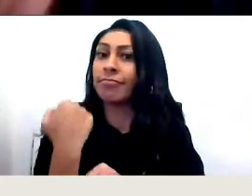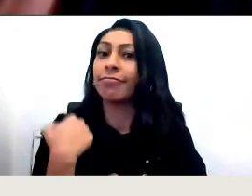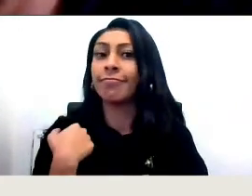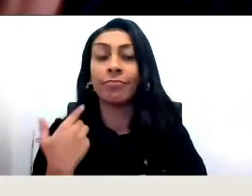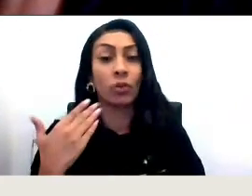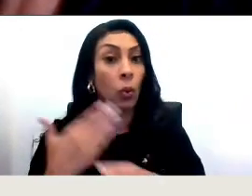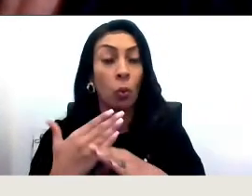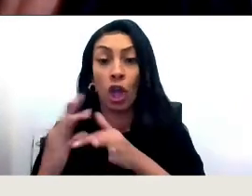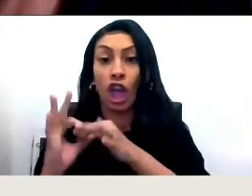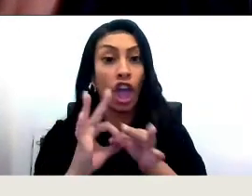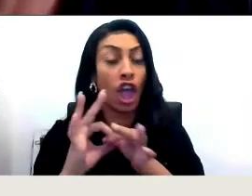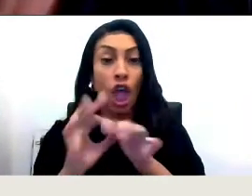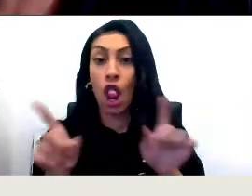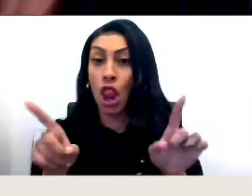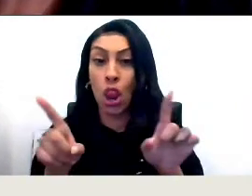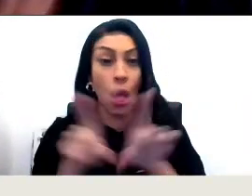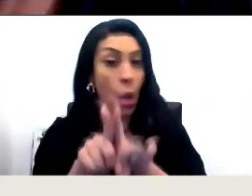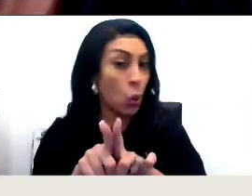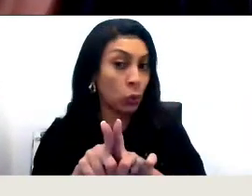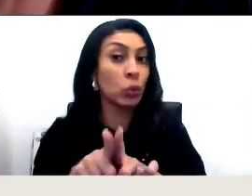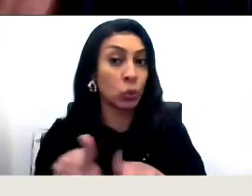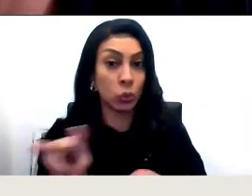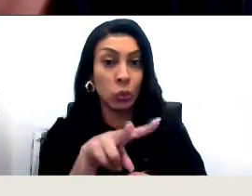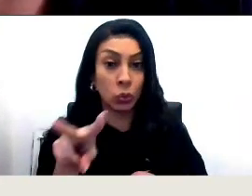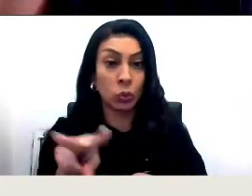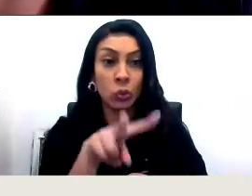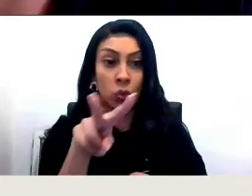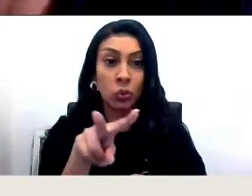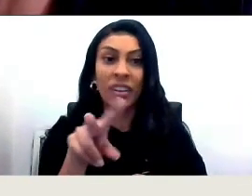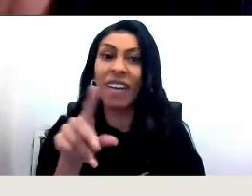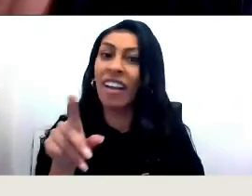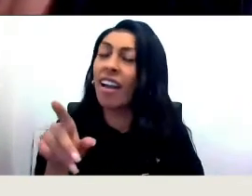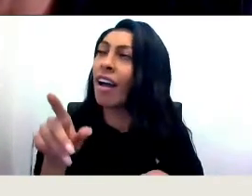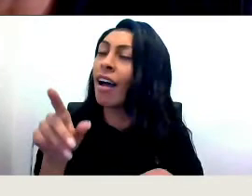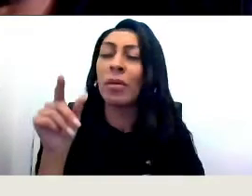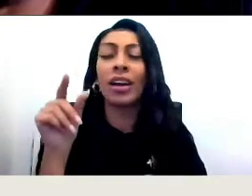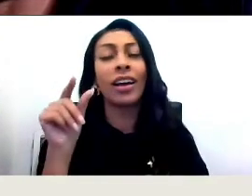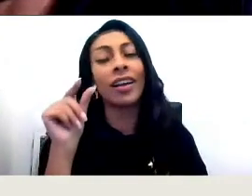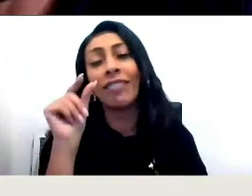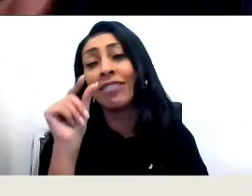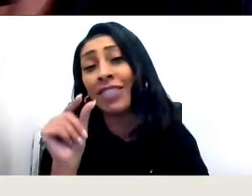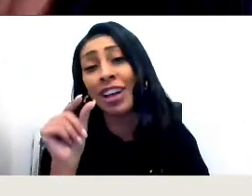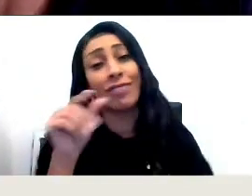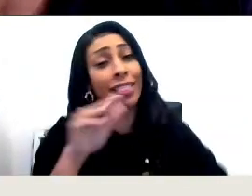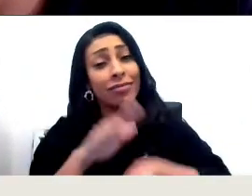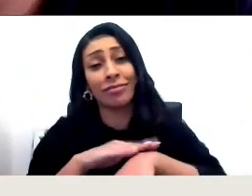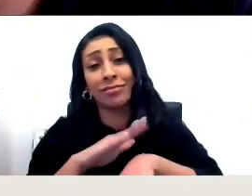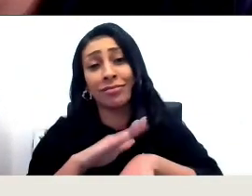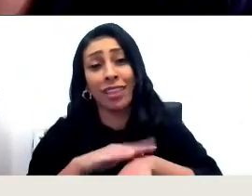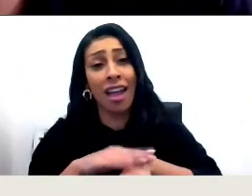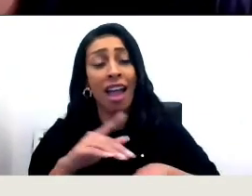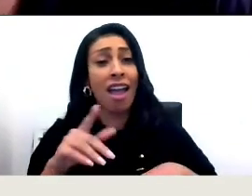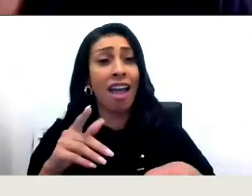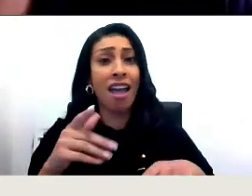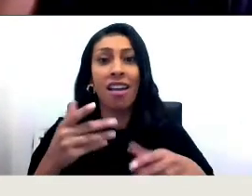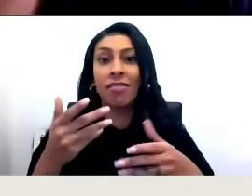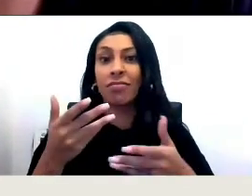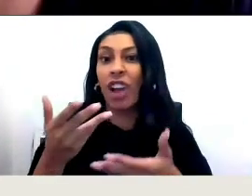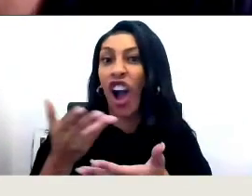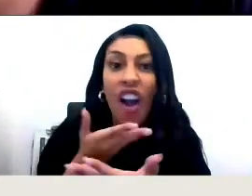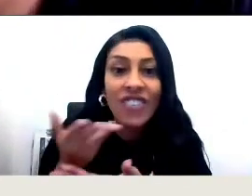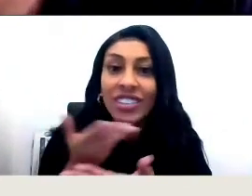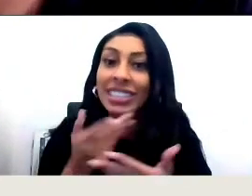And we worked quite closely, but we had very little time in terms of us having these